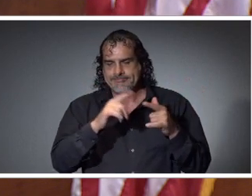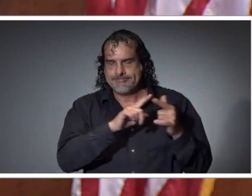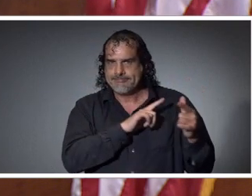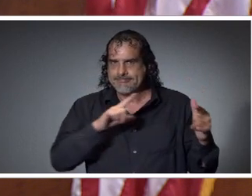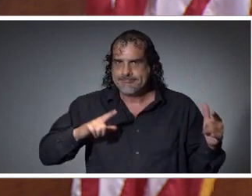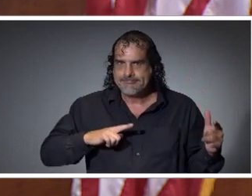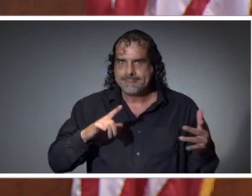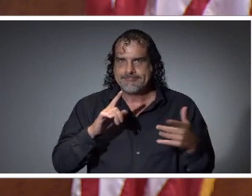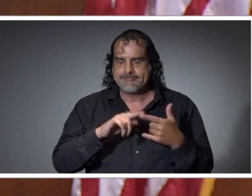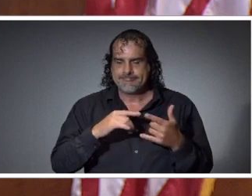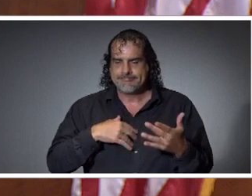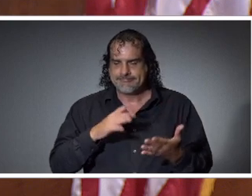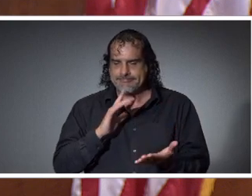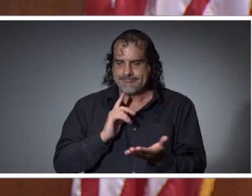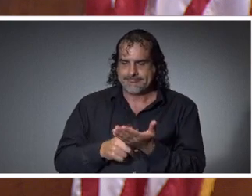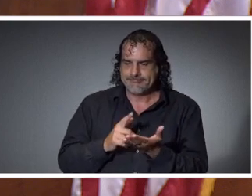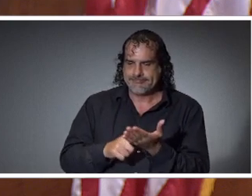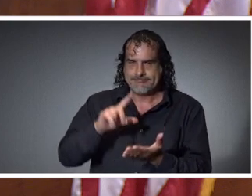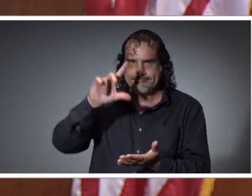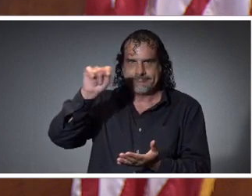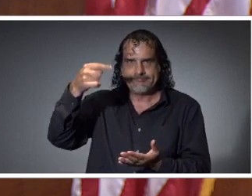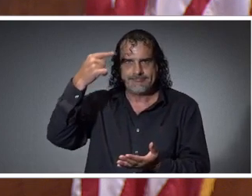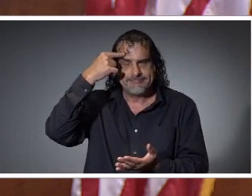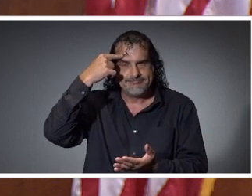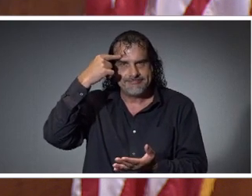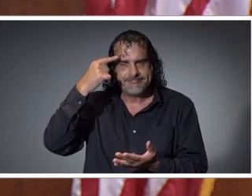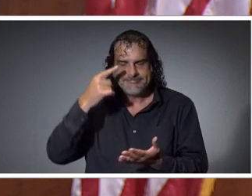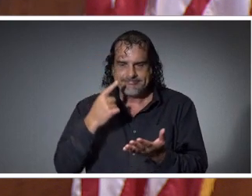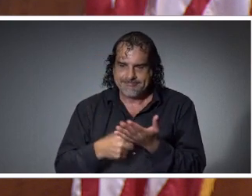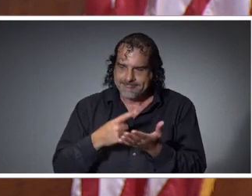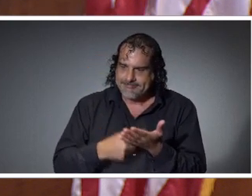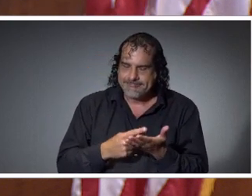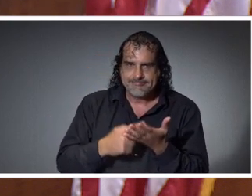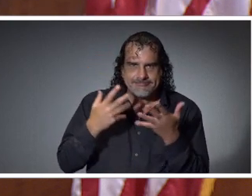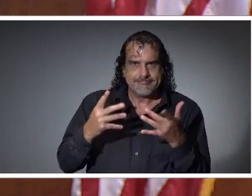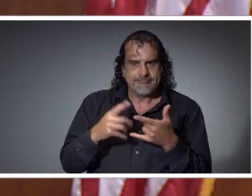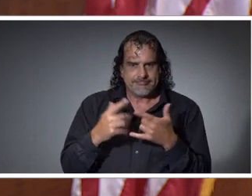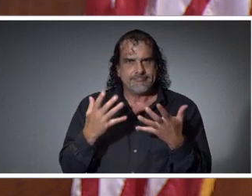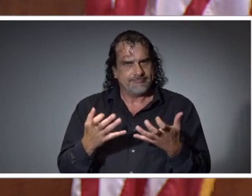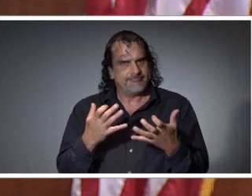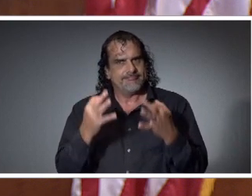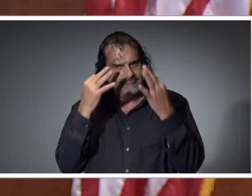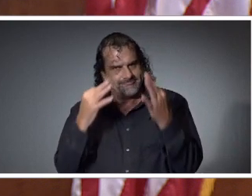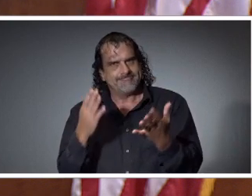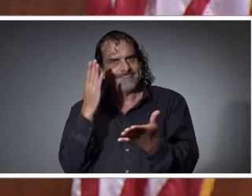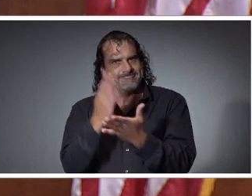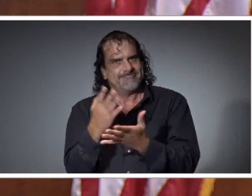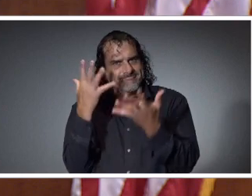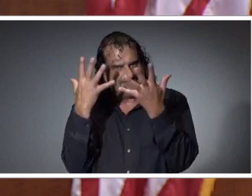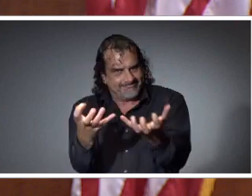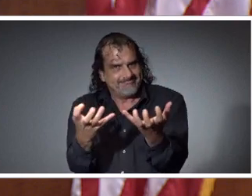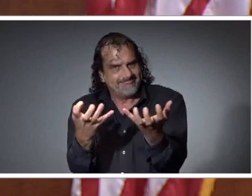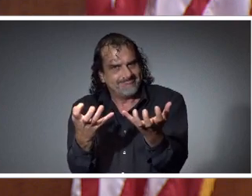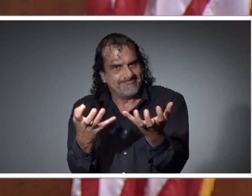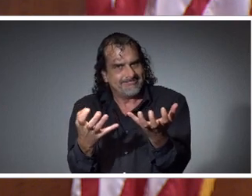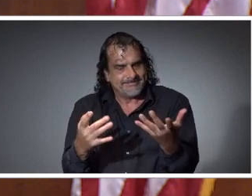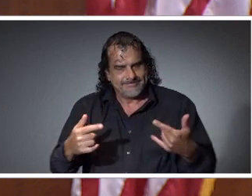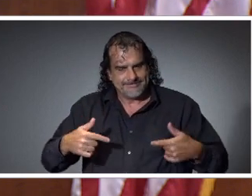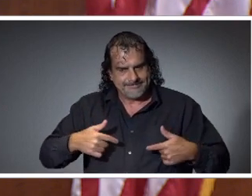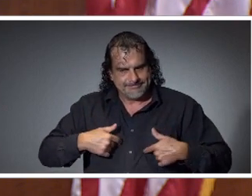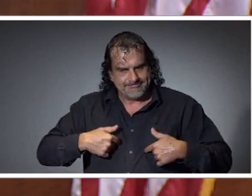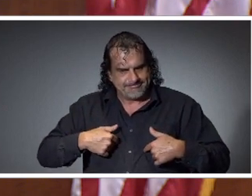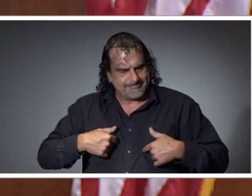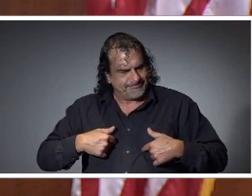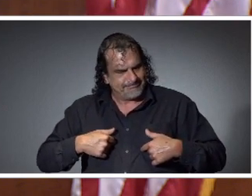Governor Hoseman just the other day. There's a lot of desire to get this done. I am absolutely committed